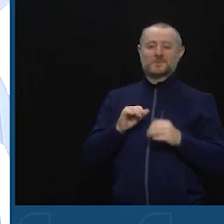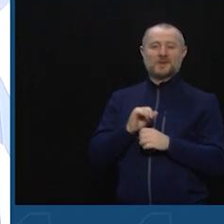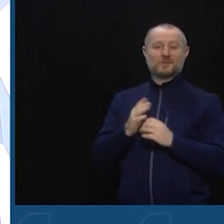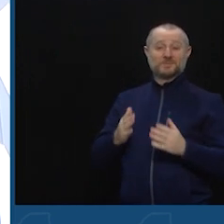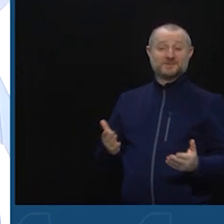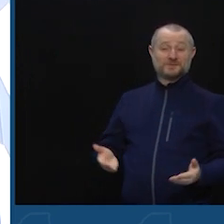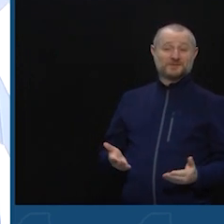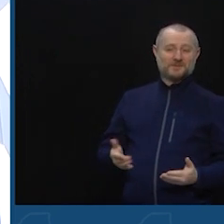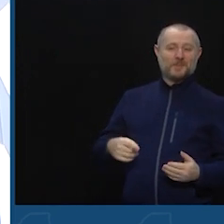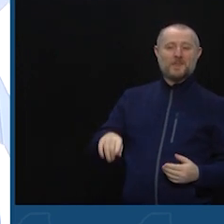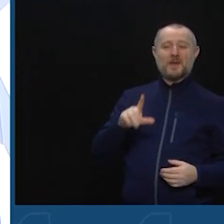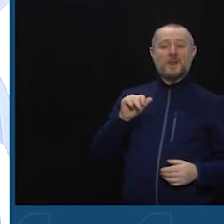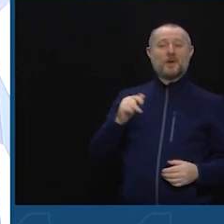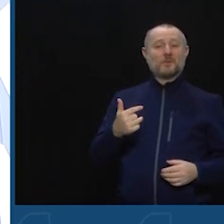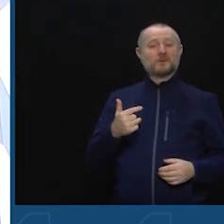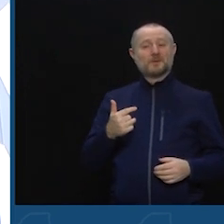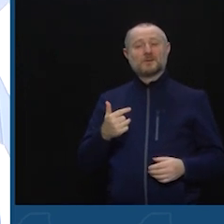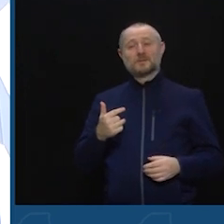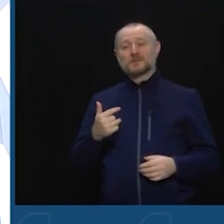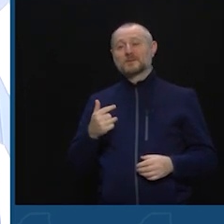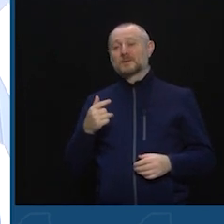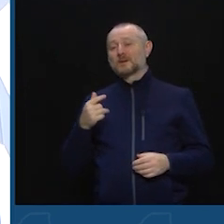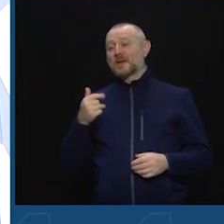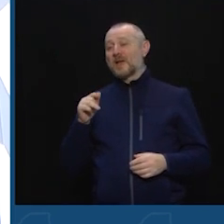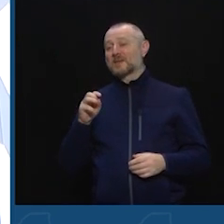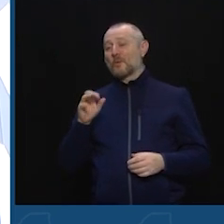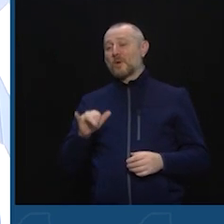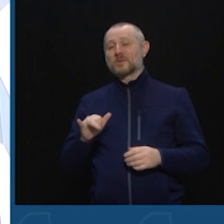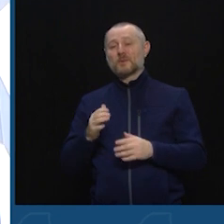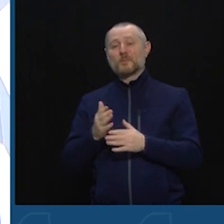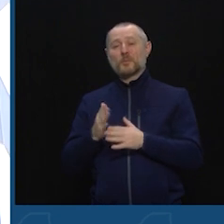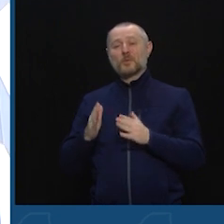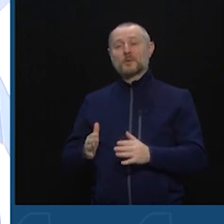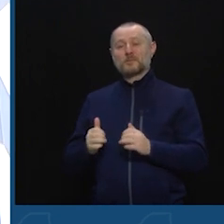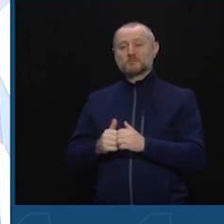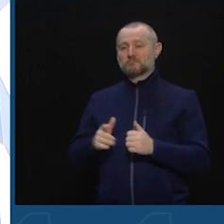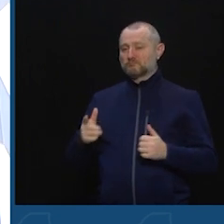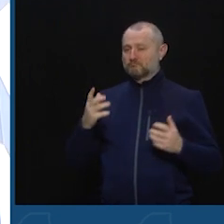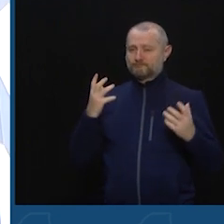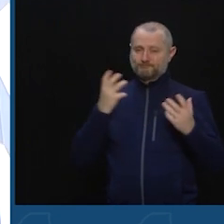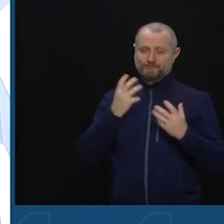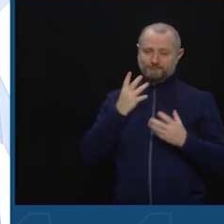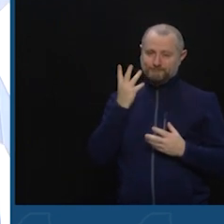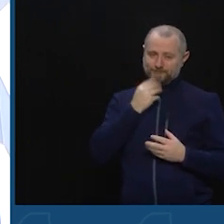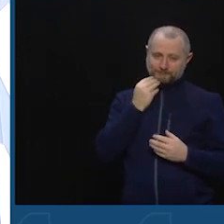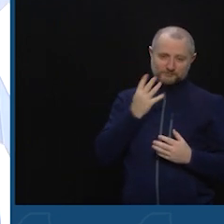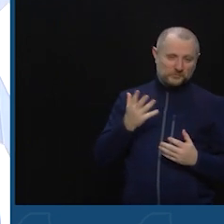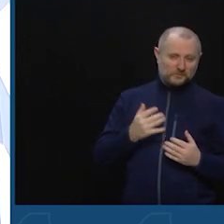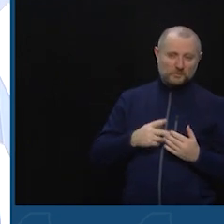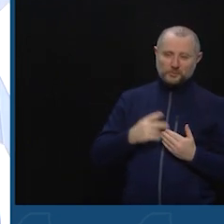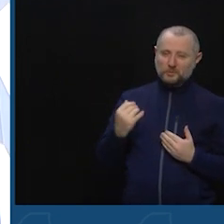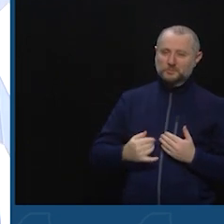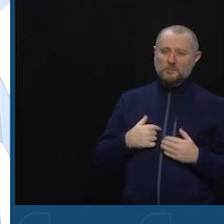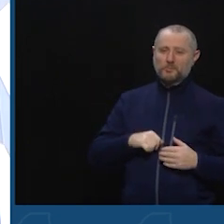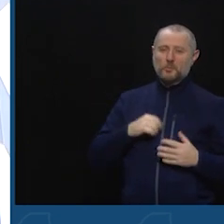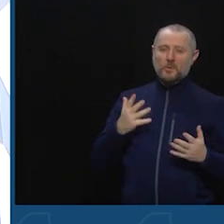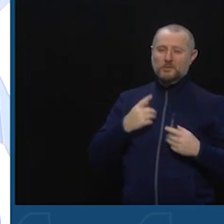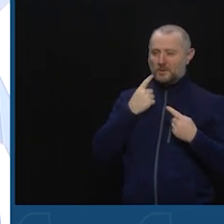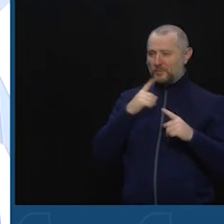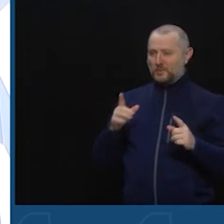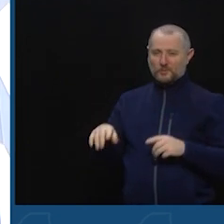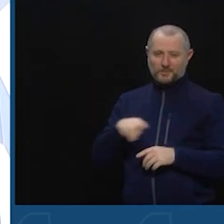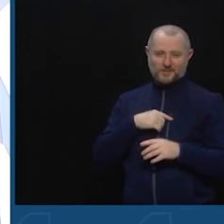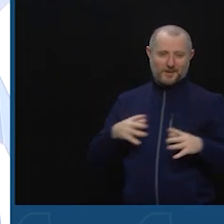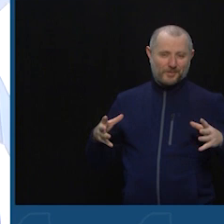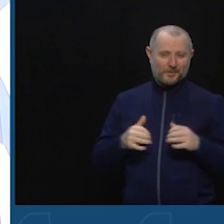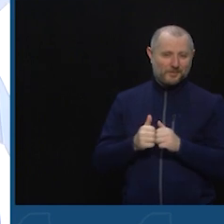Partners, this is a monumental project, and I could not be prouder of what we've accomplished together. As construction is